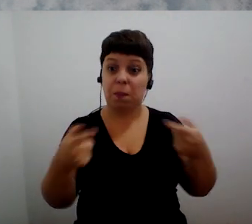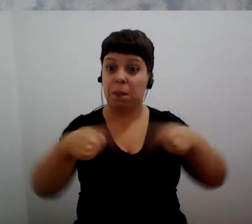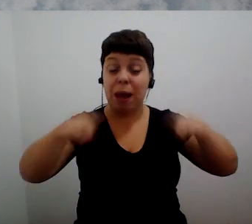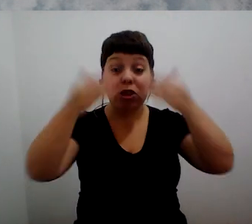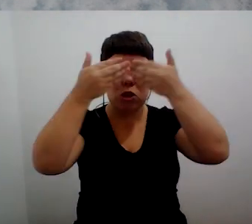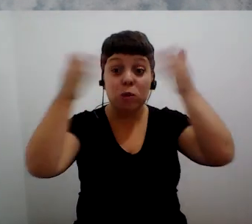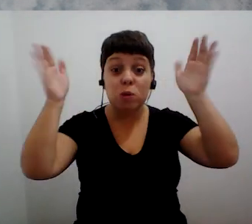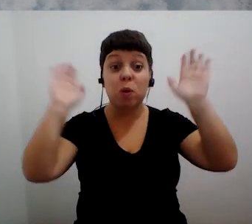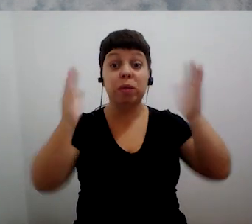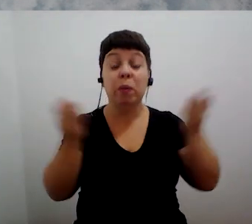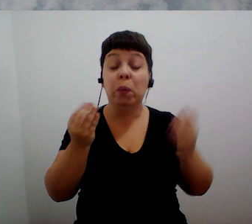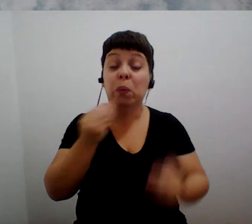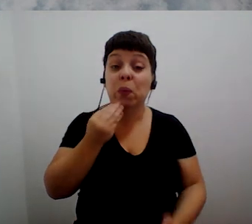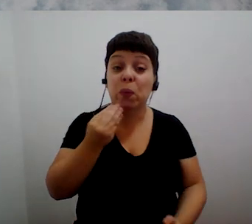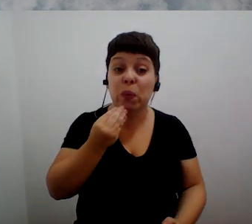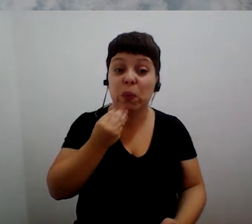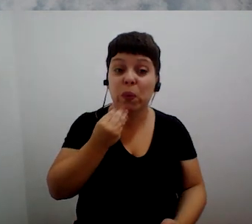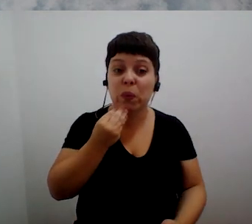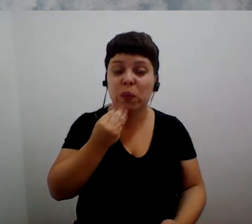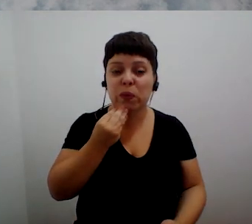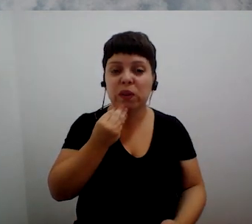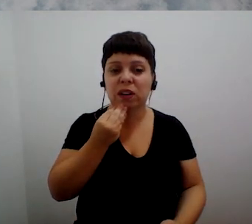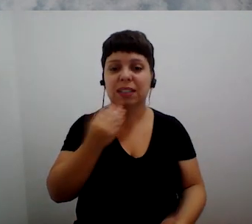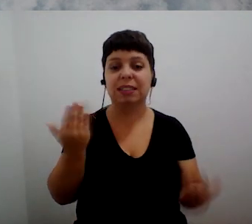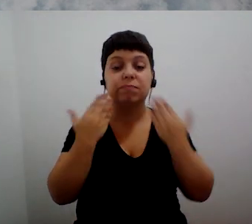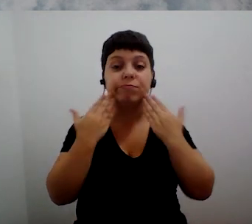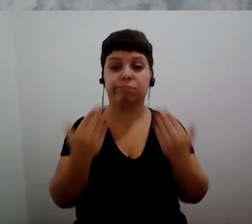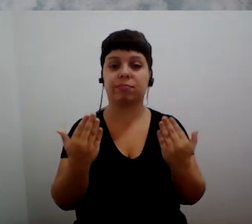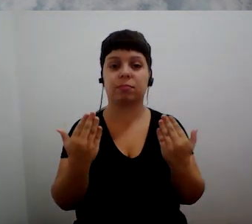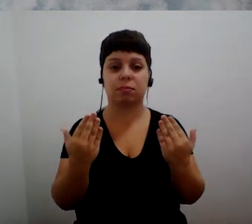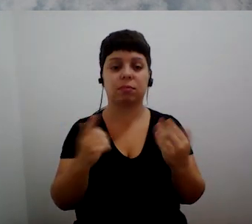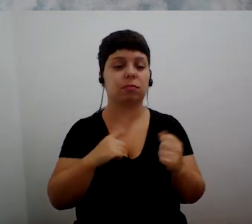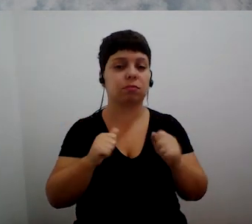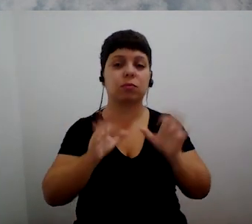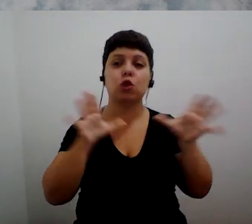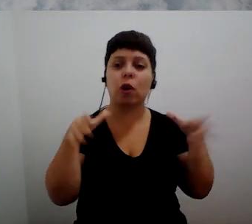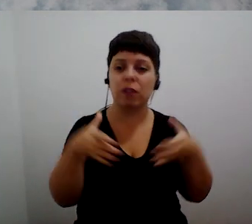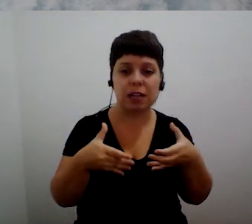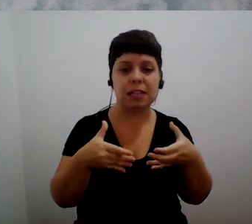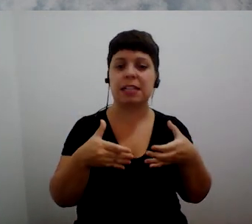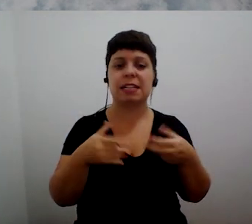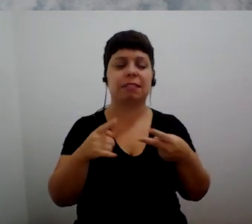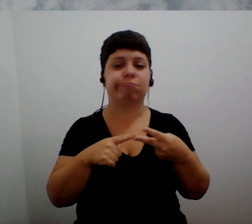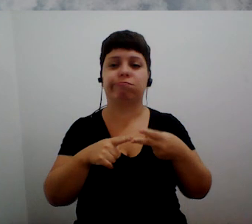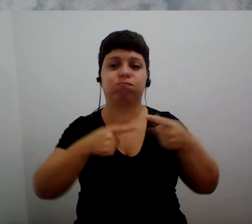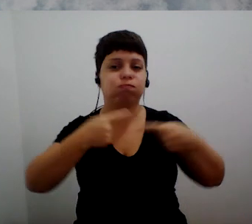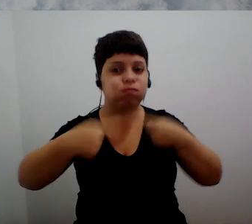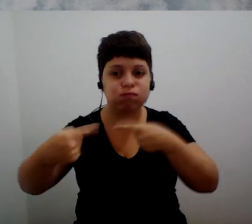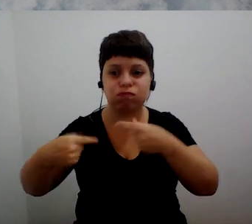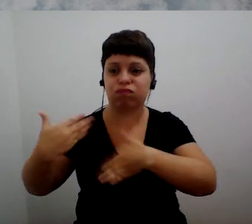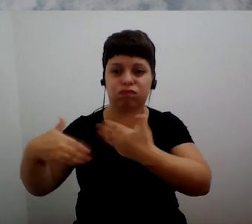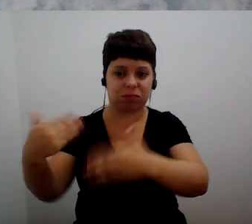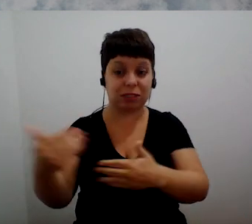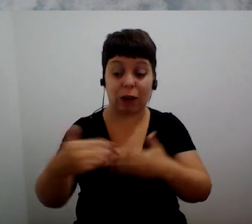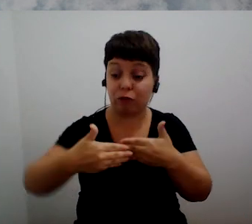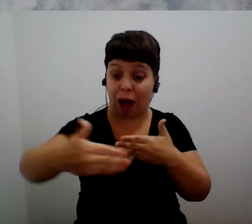have in front of us with conferences, arenas, processes, and so forth, where we can take the right